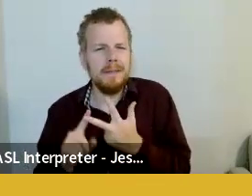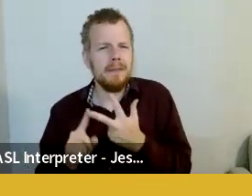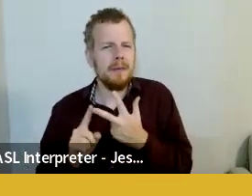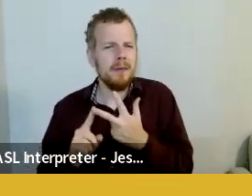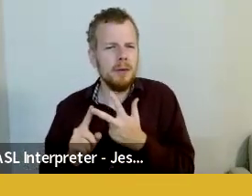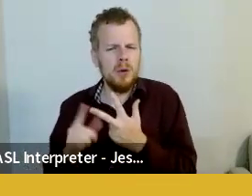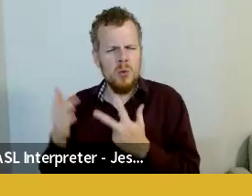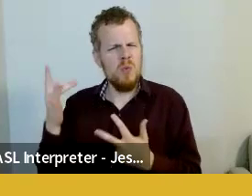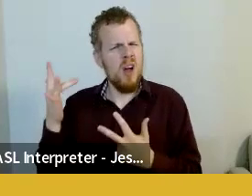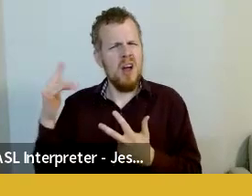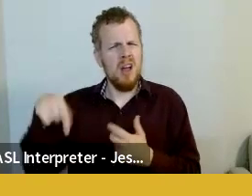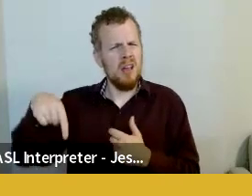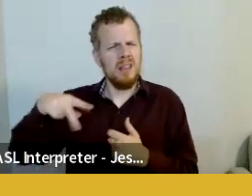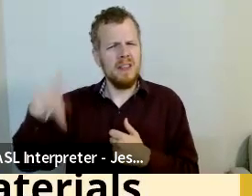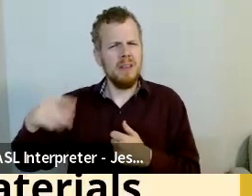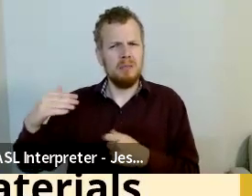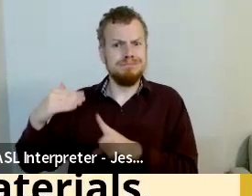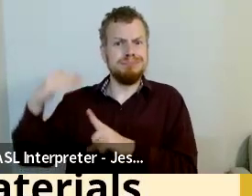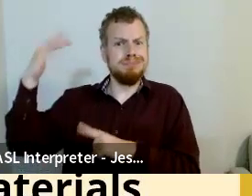hotter within Philadelphia.